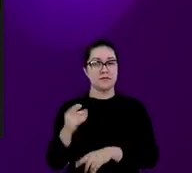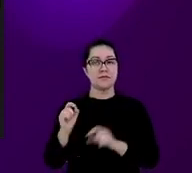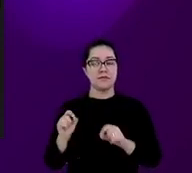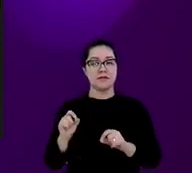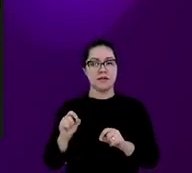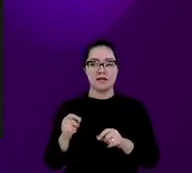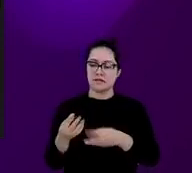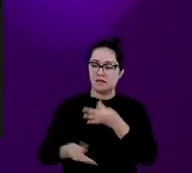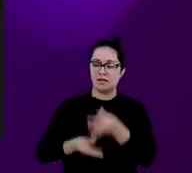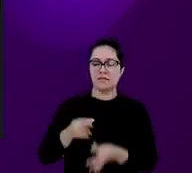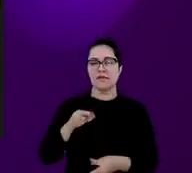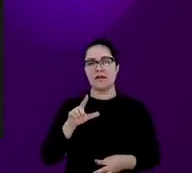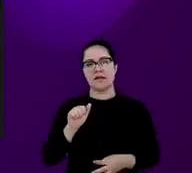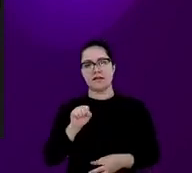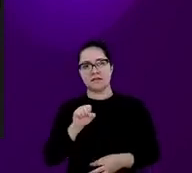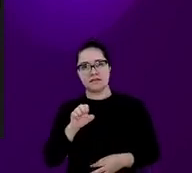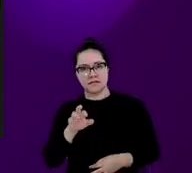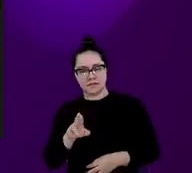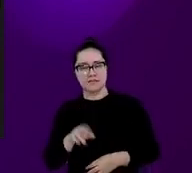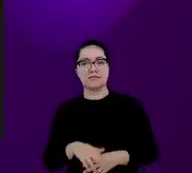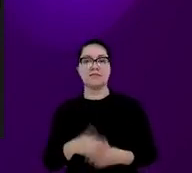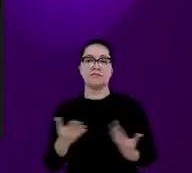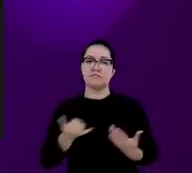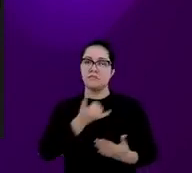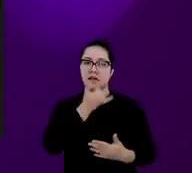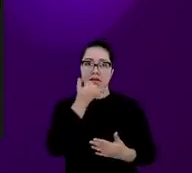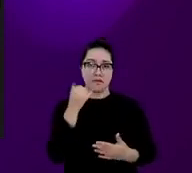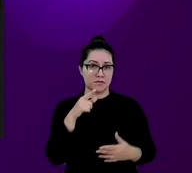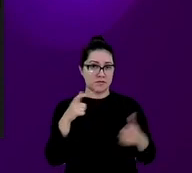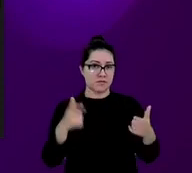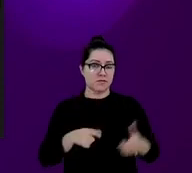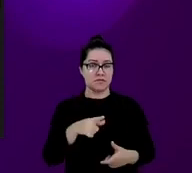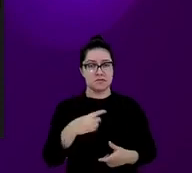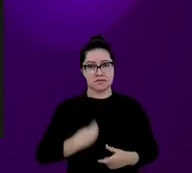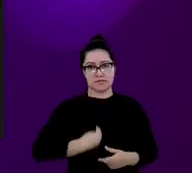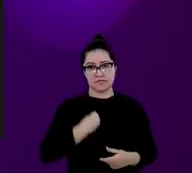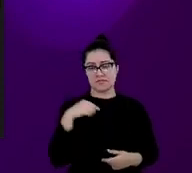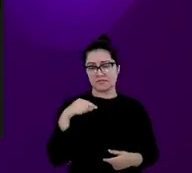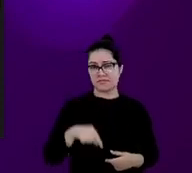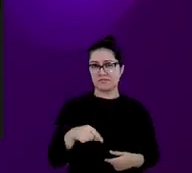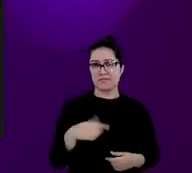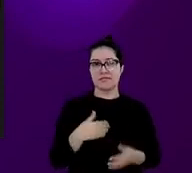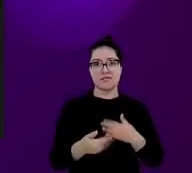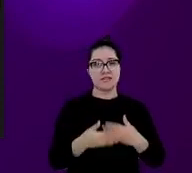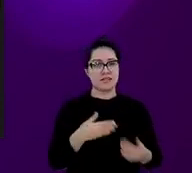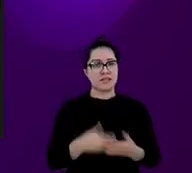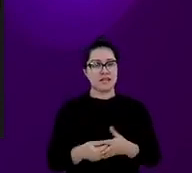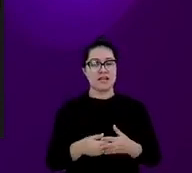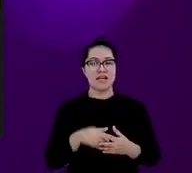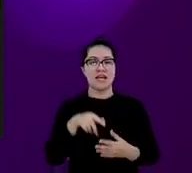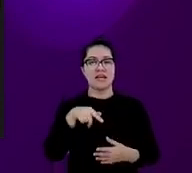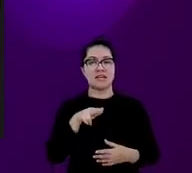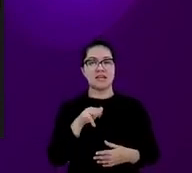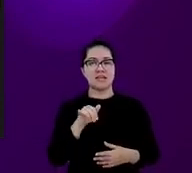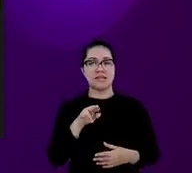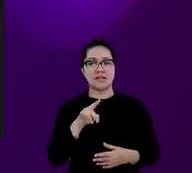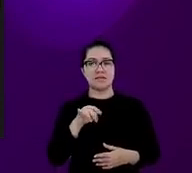are, chiropractors, physical therapists, various sort of clinics,